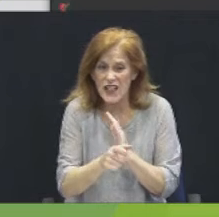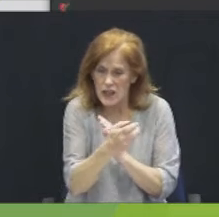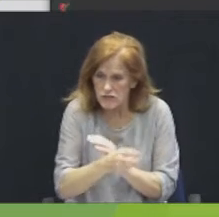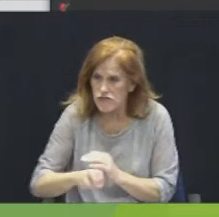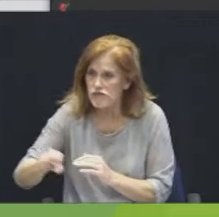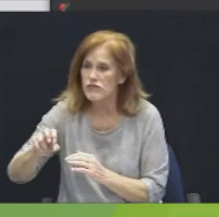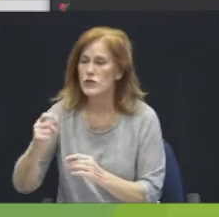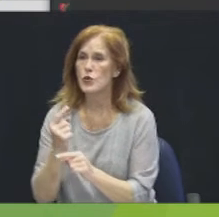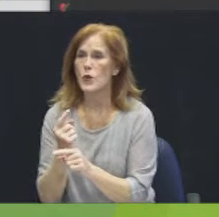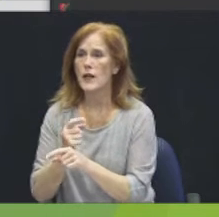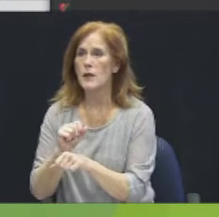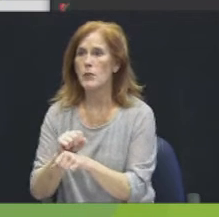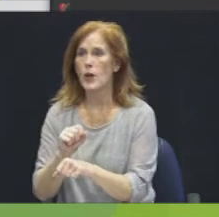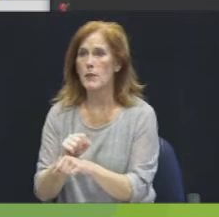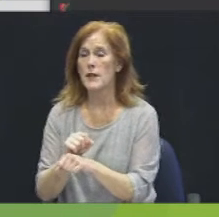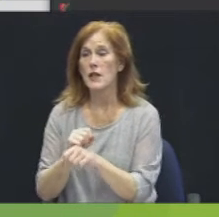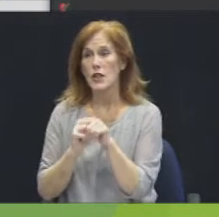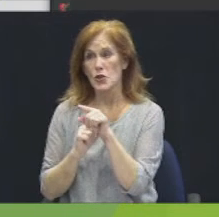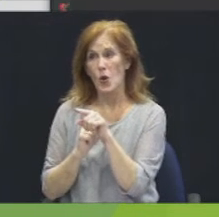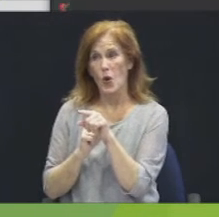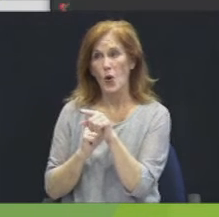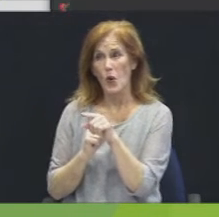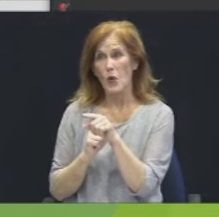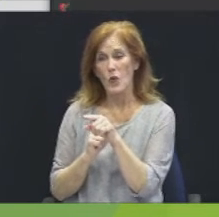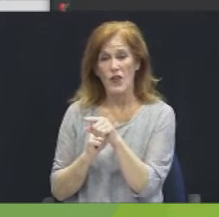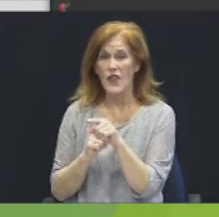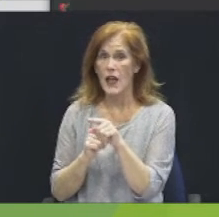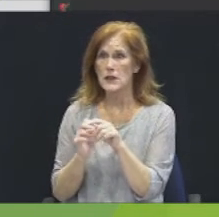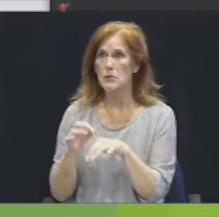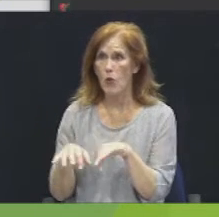biggest graph in my opinion.